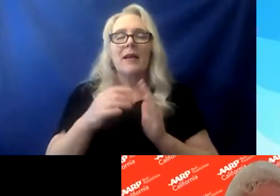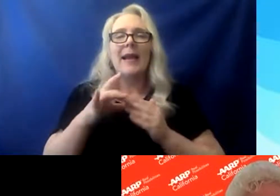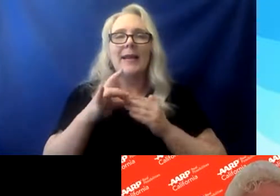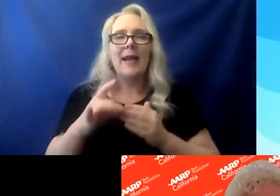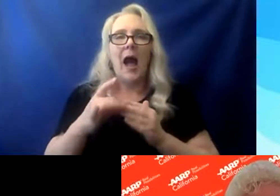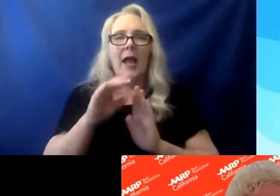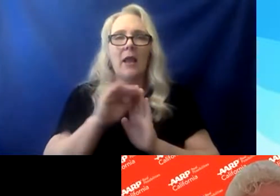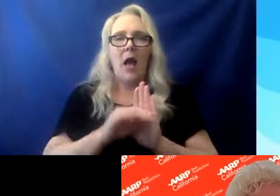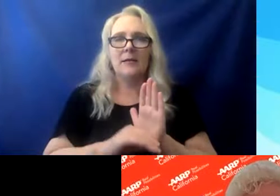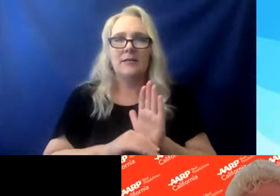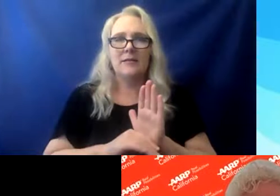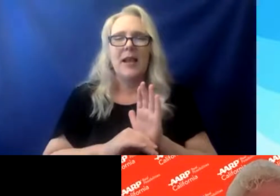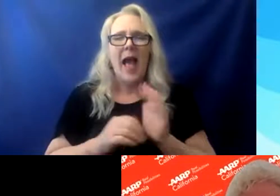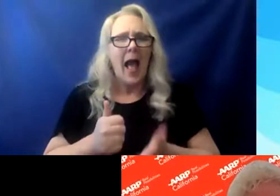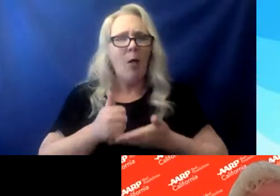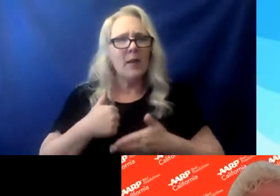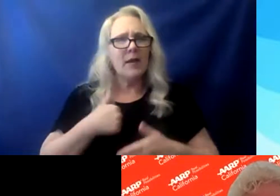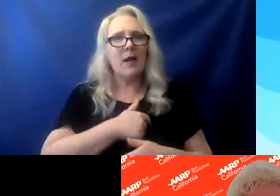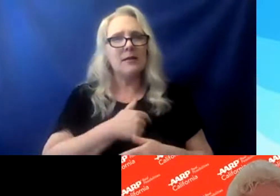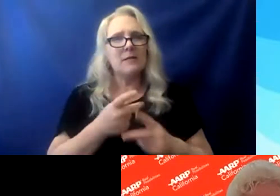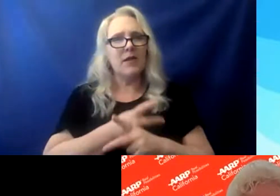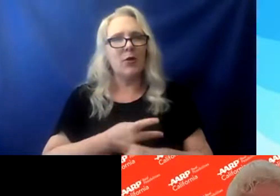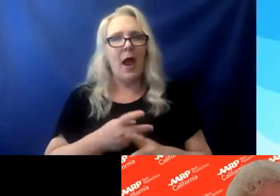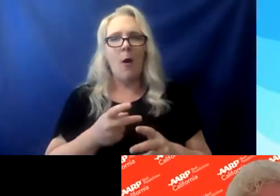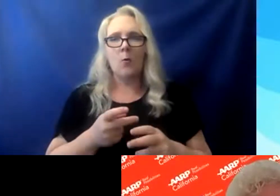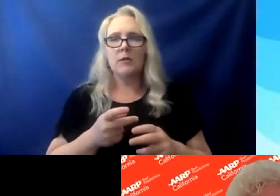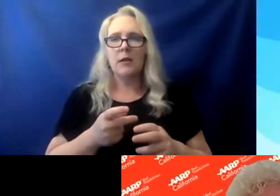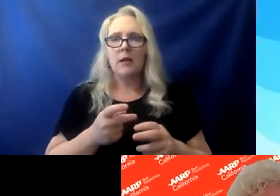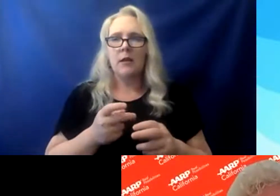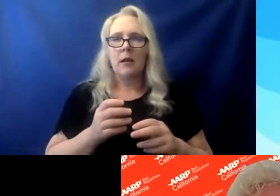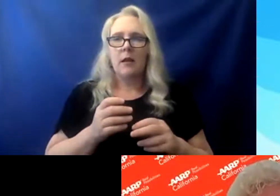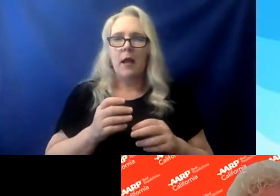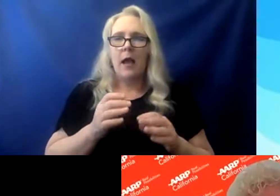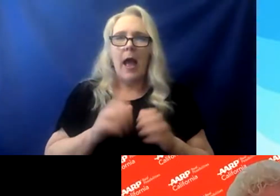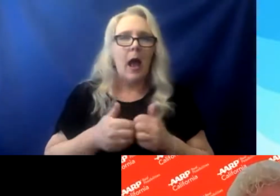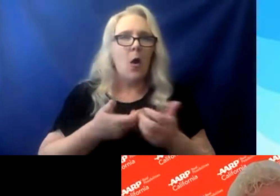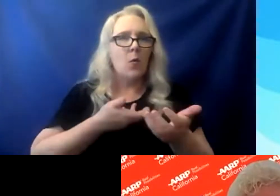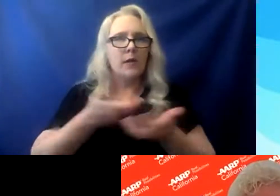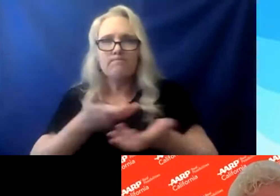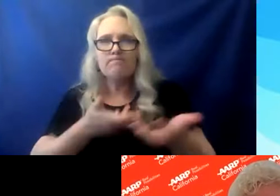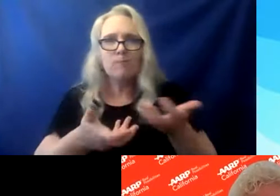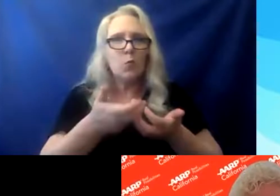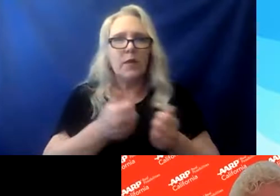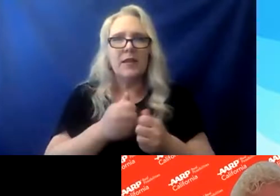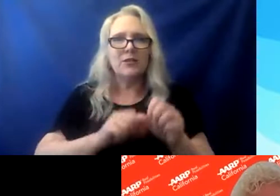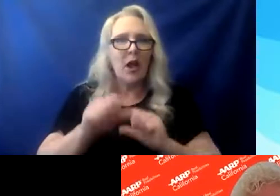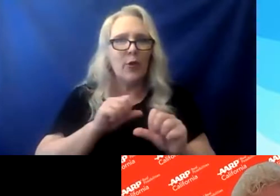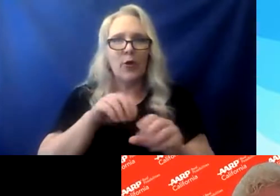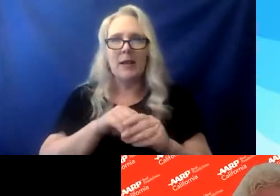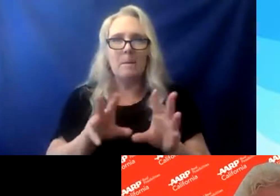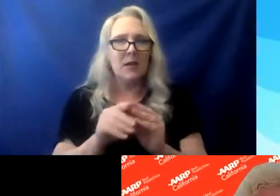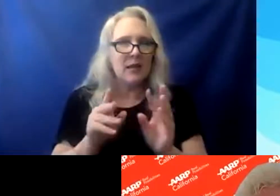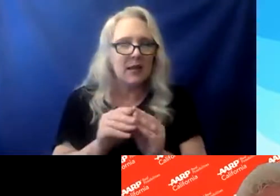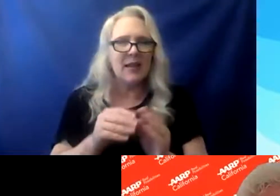figure out how we work together and how we treat each other in the meeting. It's always a good thing to do that at the beginning.